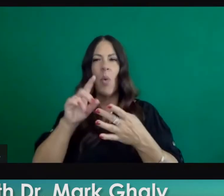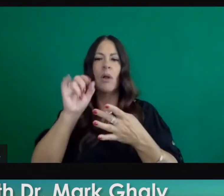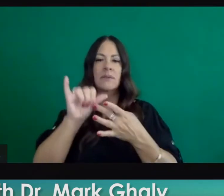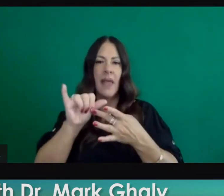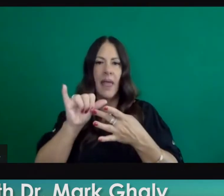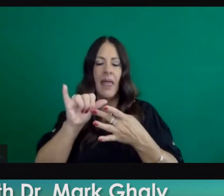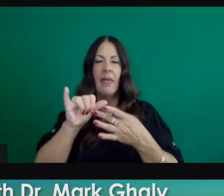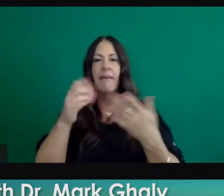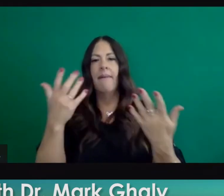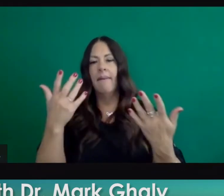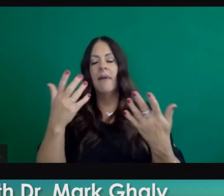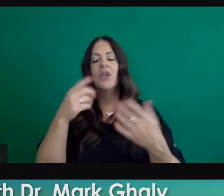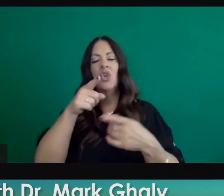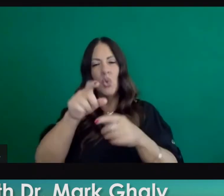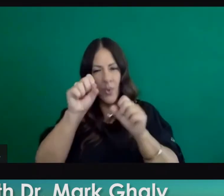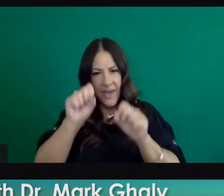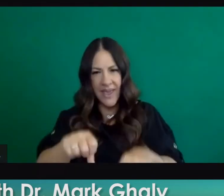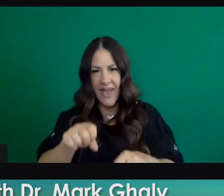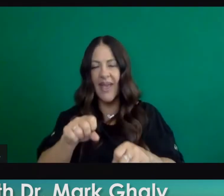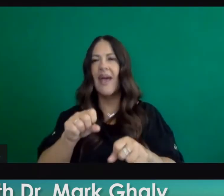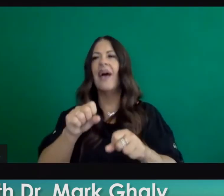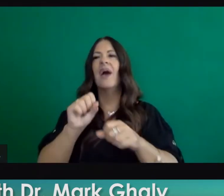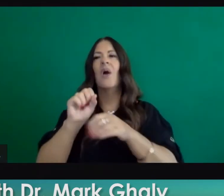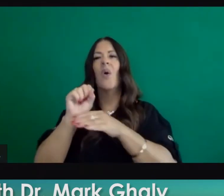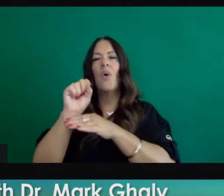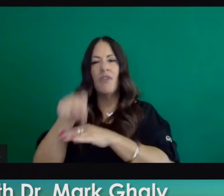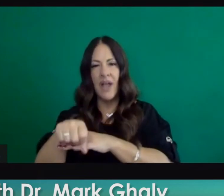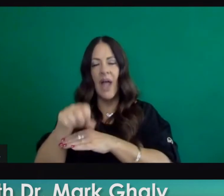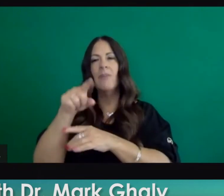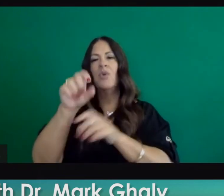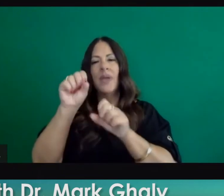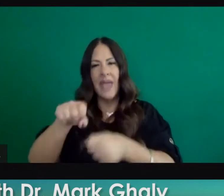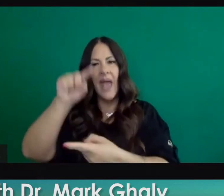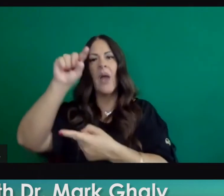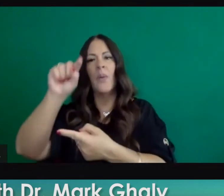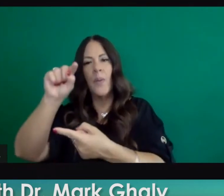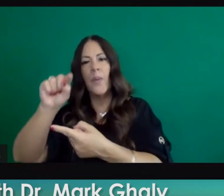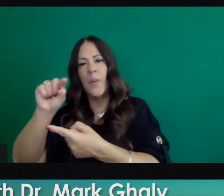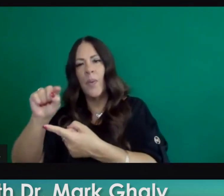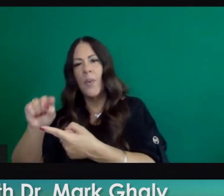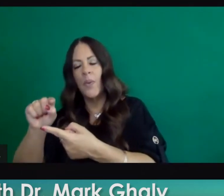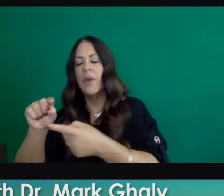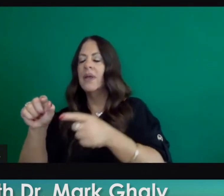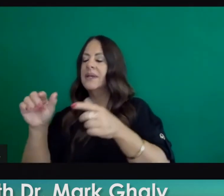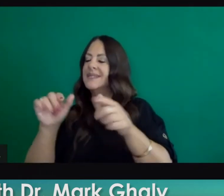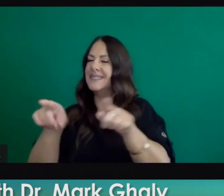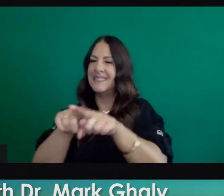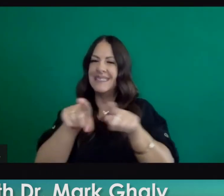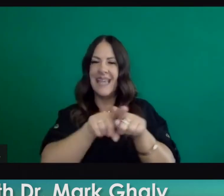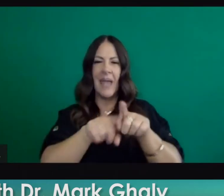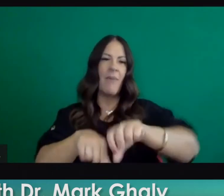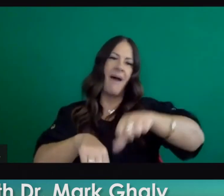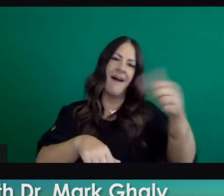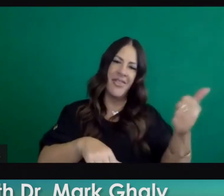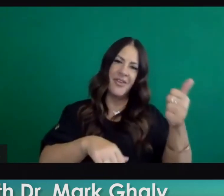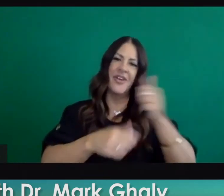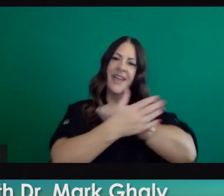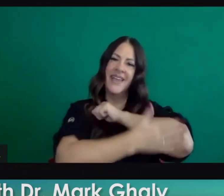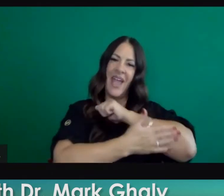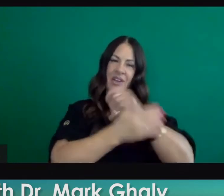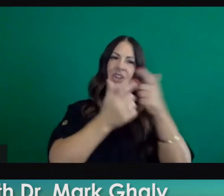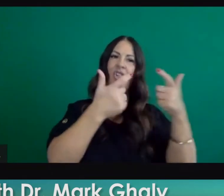ways to meet those metrics in large counties, and the thresholds will keep guiding our